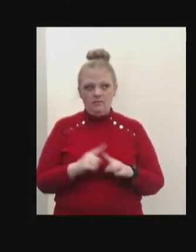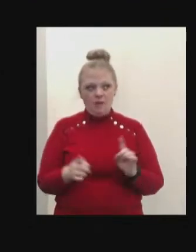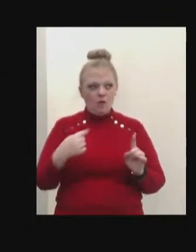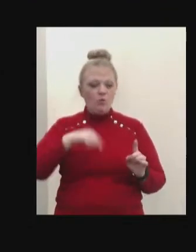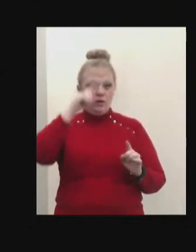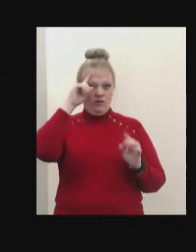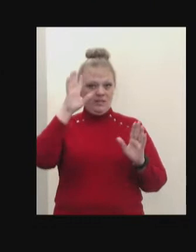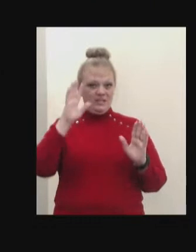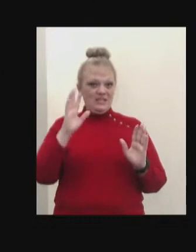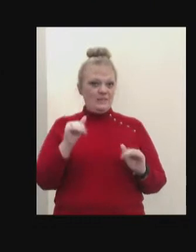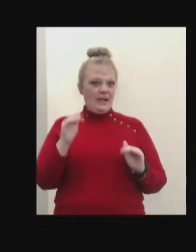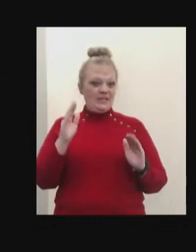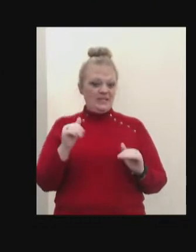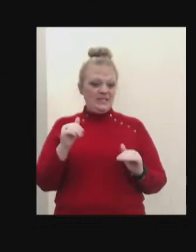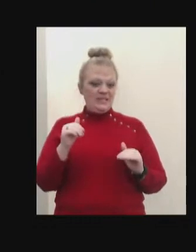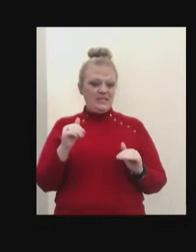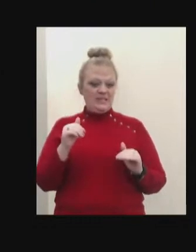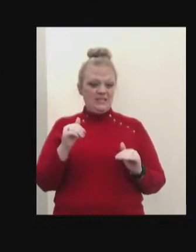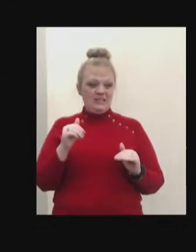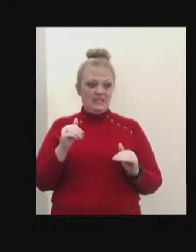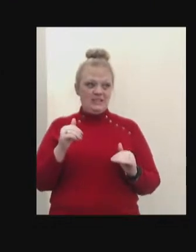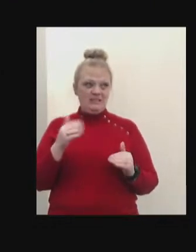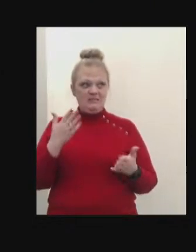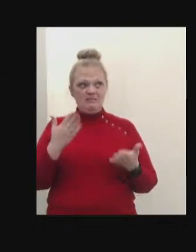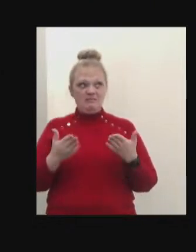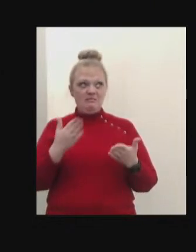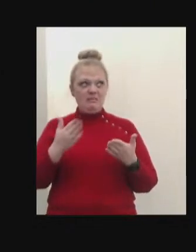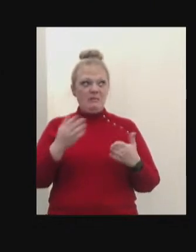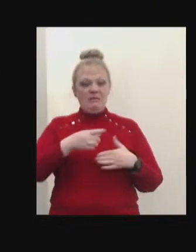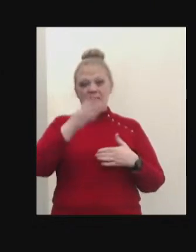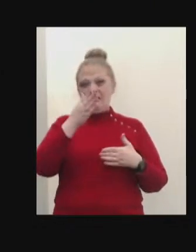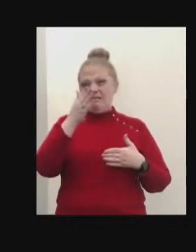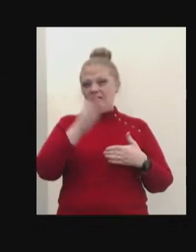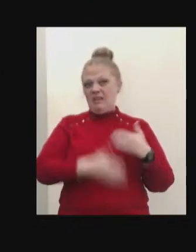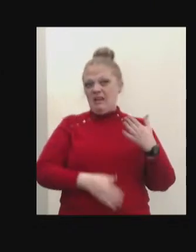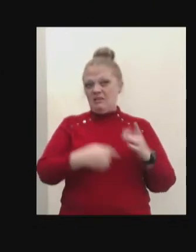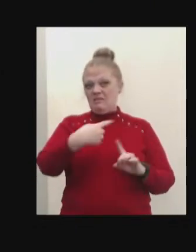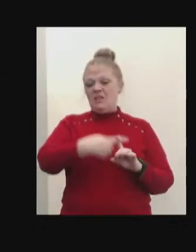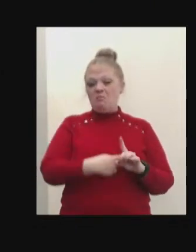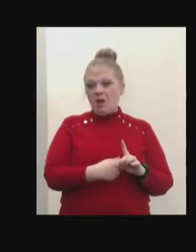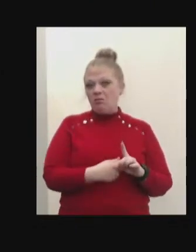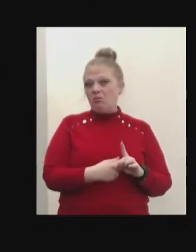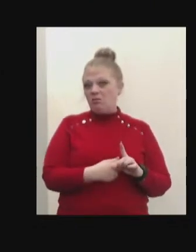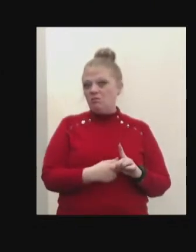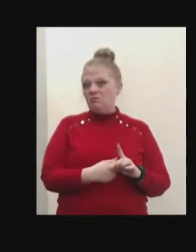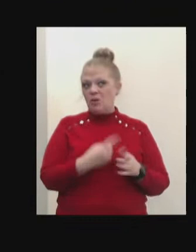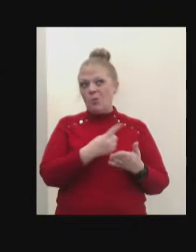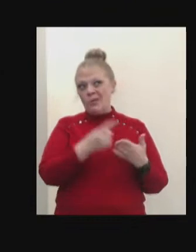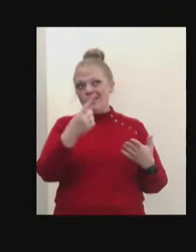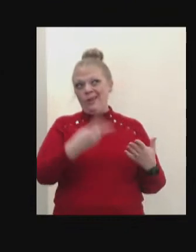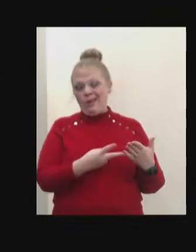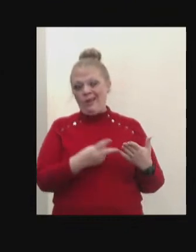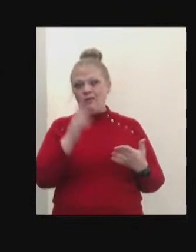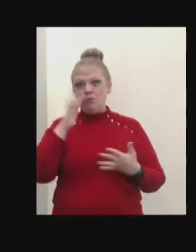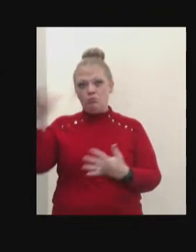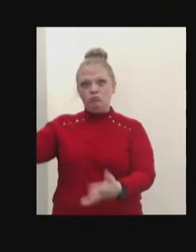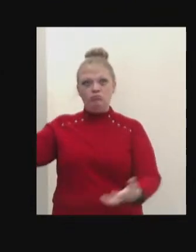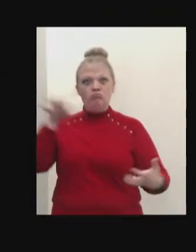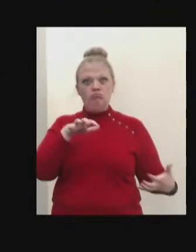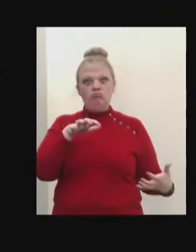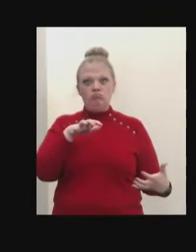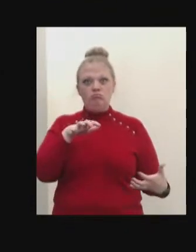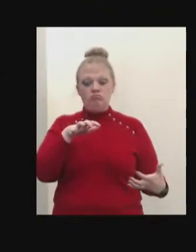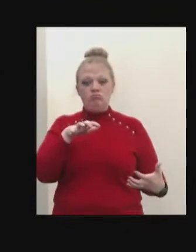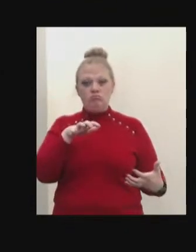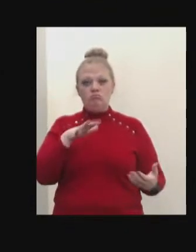this week and a half, so to speak, the end of the month, we are going to get a significant supply. These will be